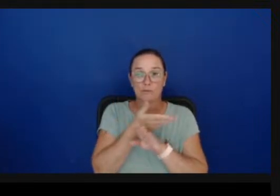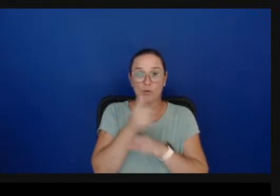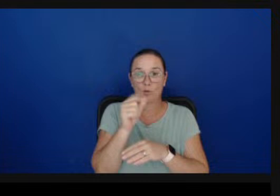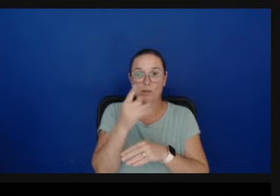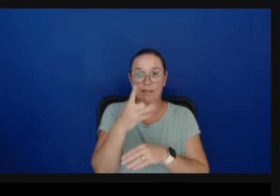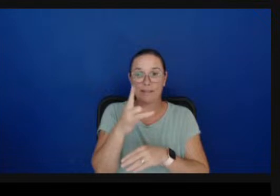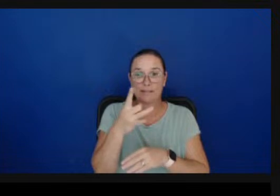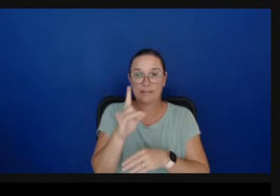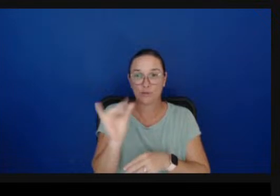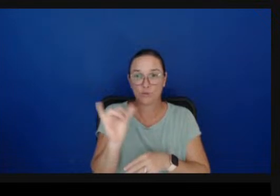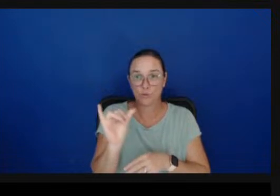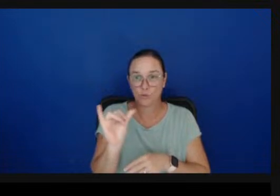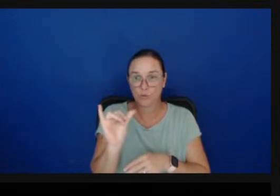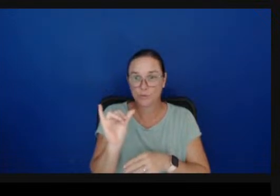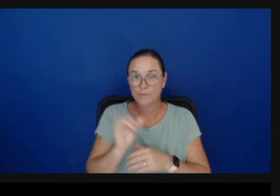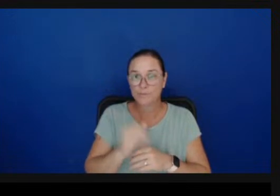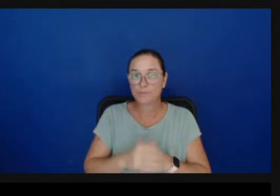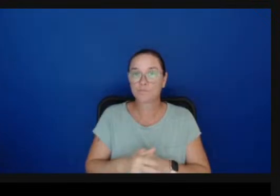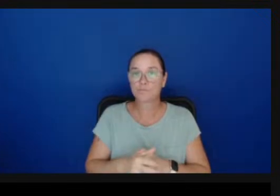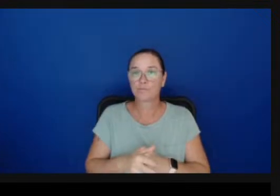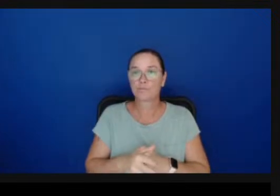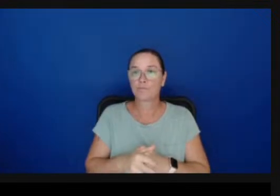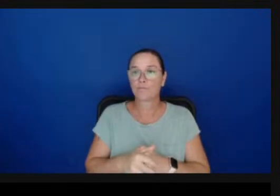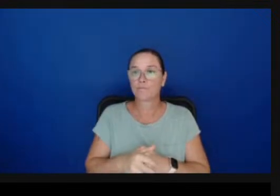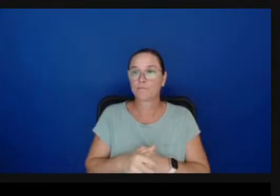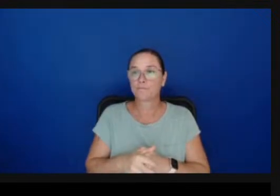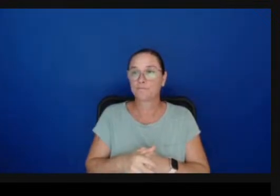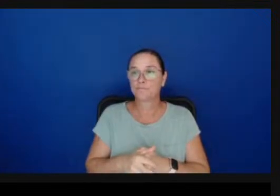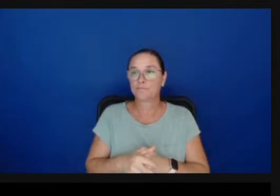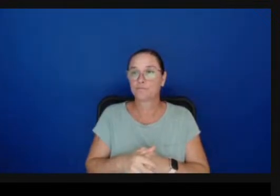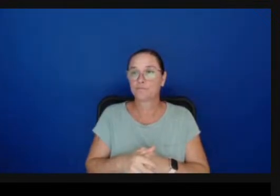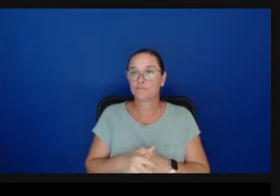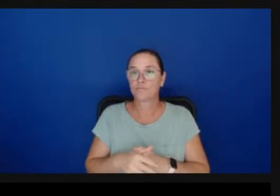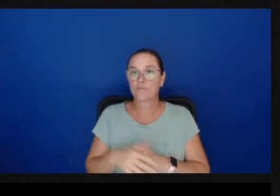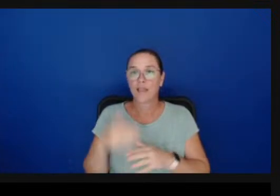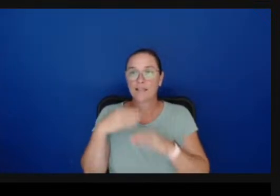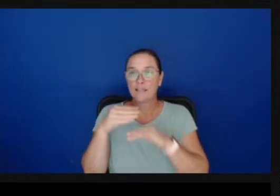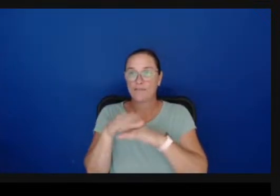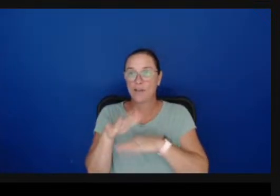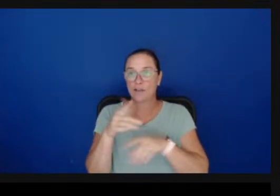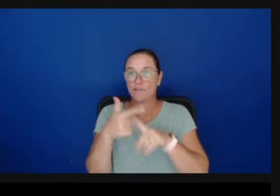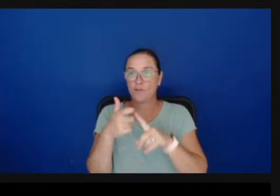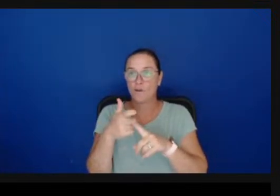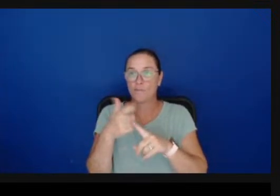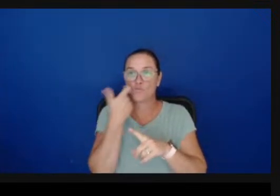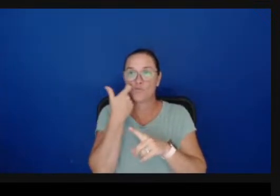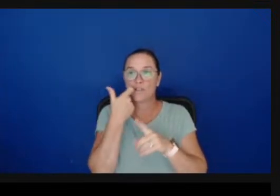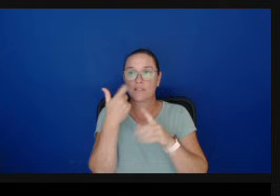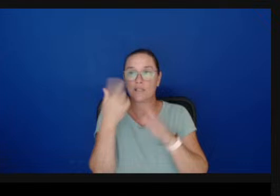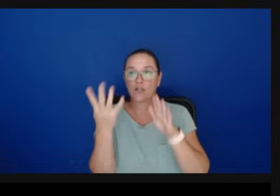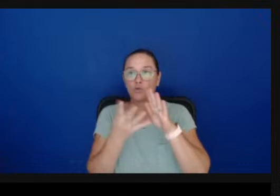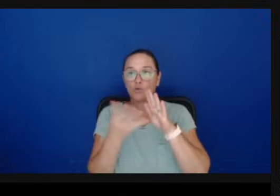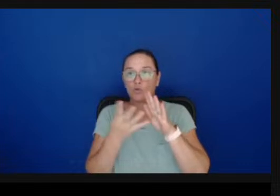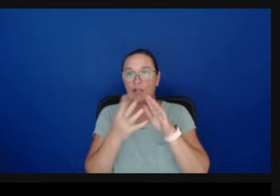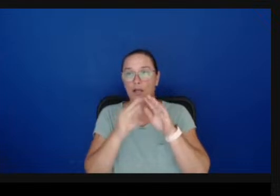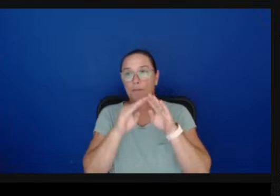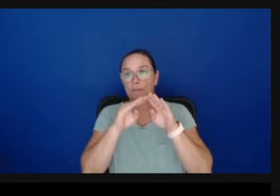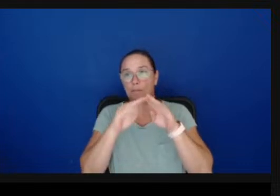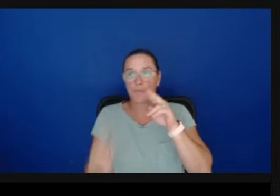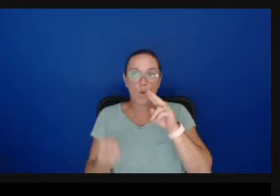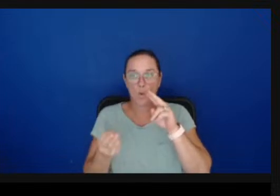And it has the effects of the recent intrusions as well. So you can see, for example, here, this big step down in the